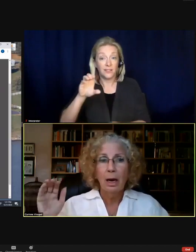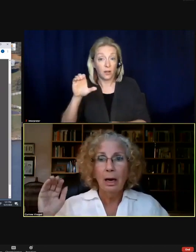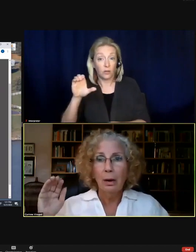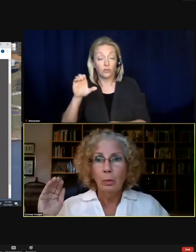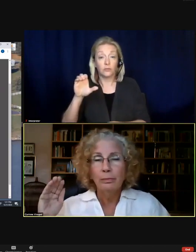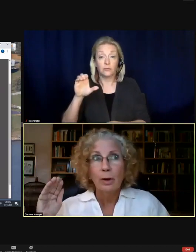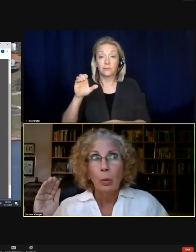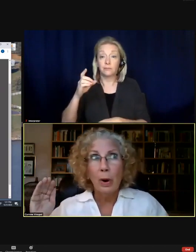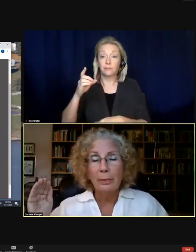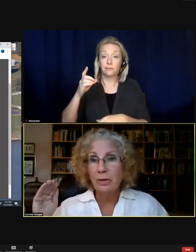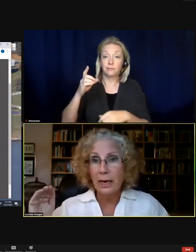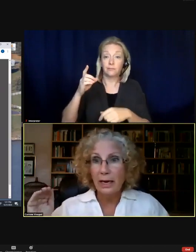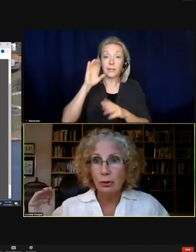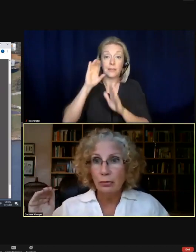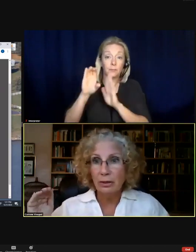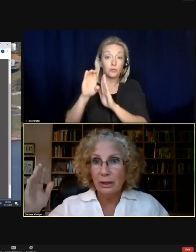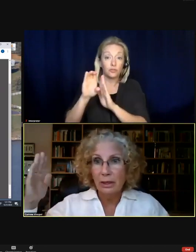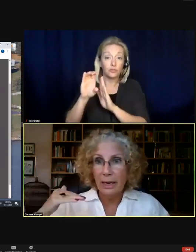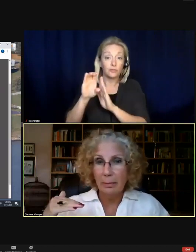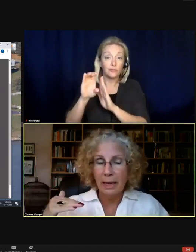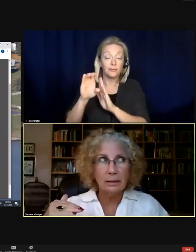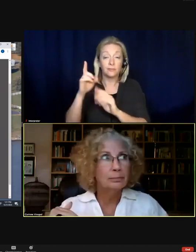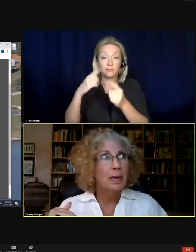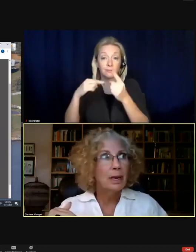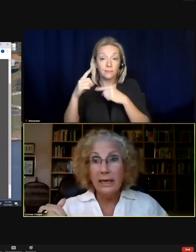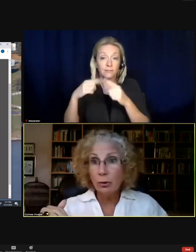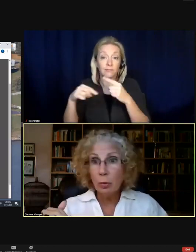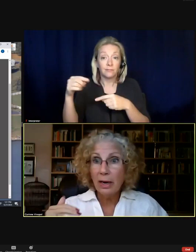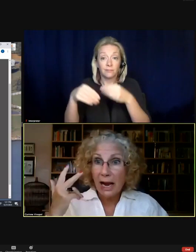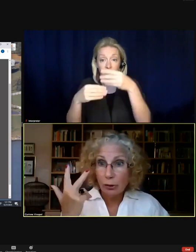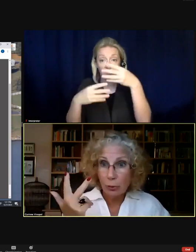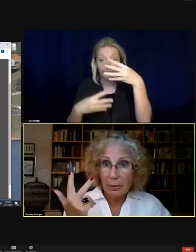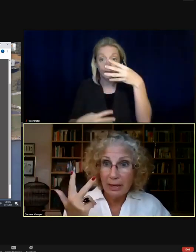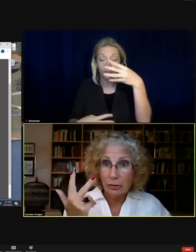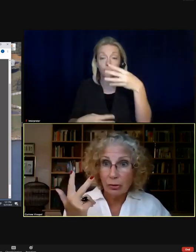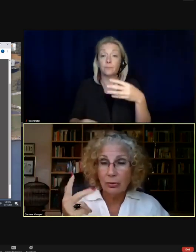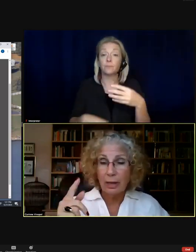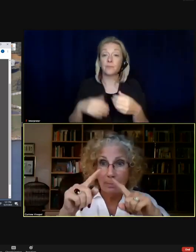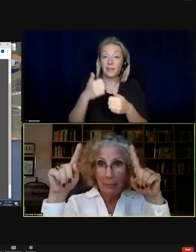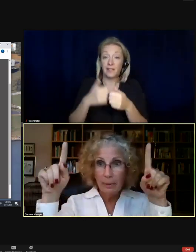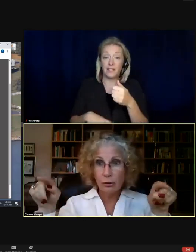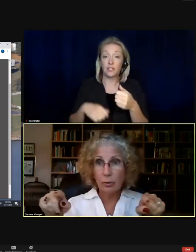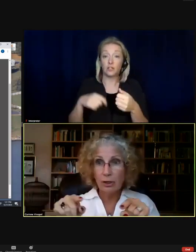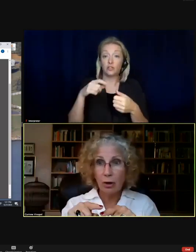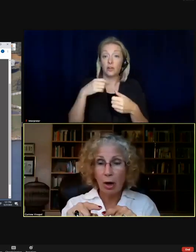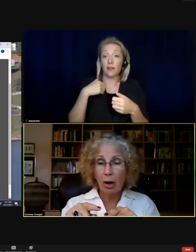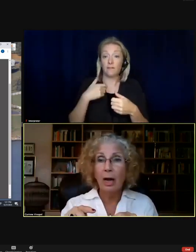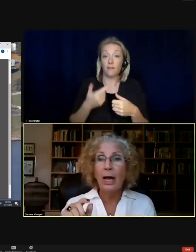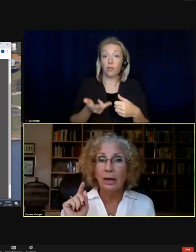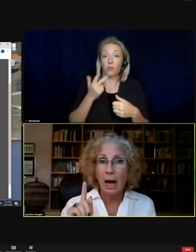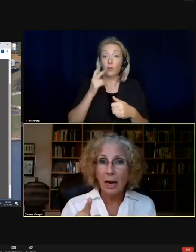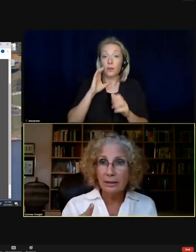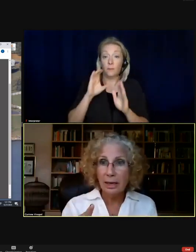growing website entries in the database. Each one has 3 pictures. That big picture we